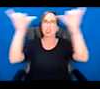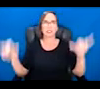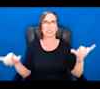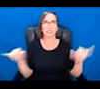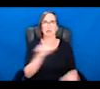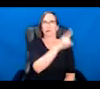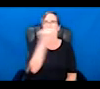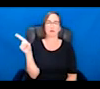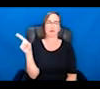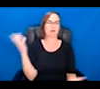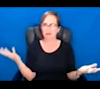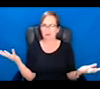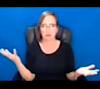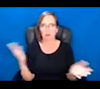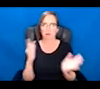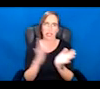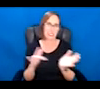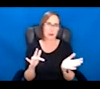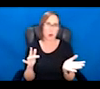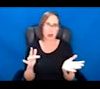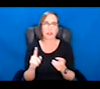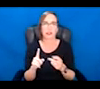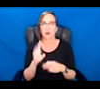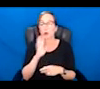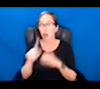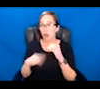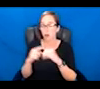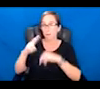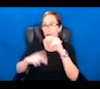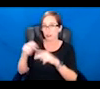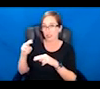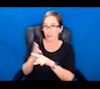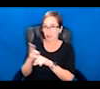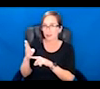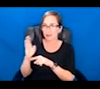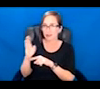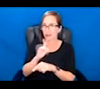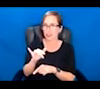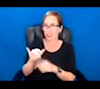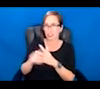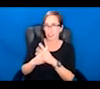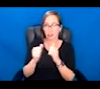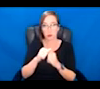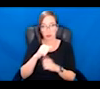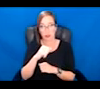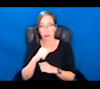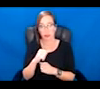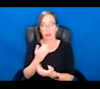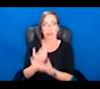exploitation. When we talk about the building sector, we know that it starts with Black, the fact